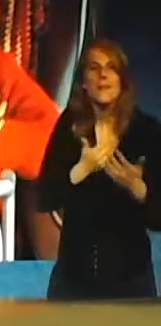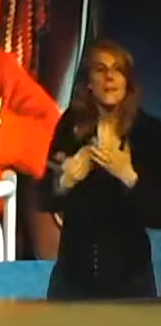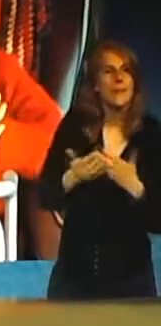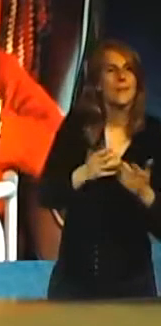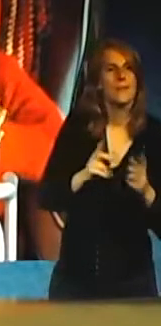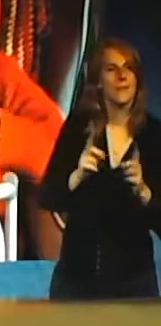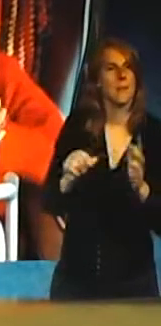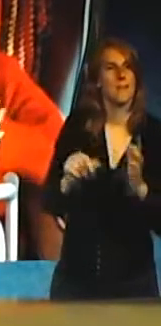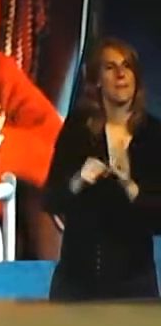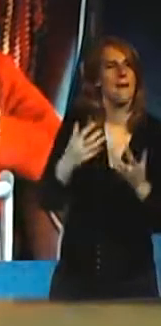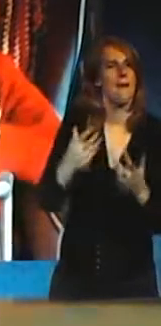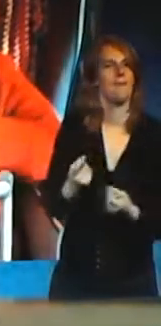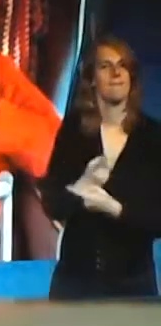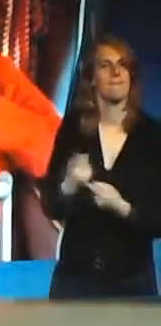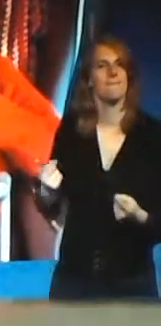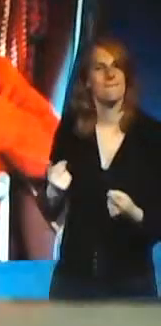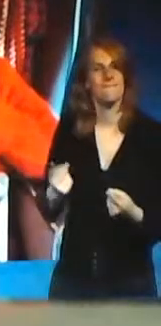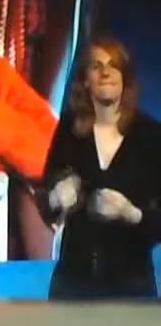on that particular day.